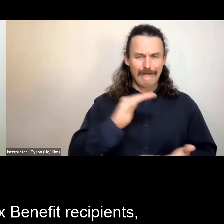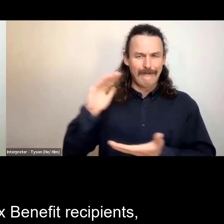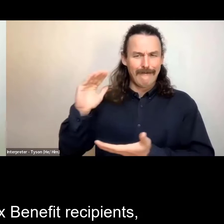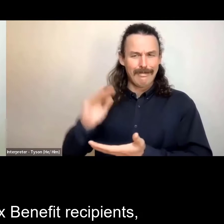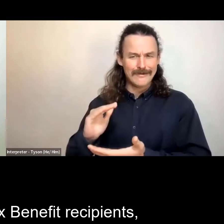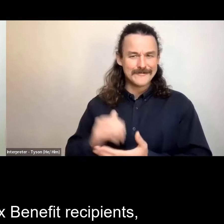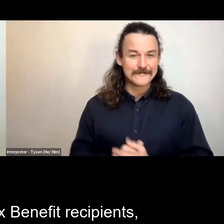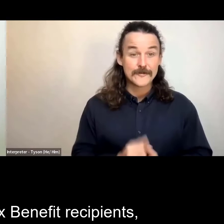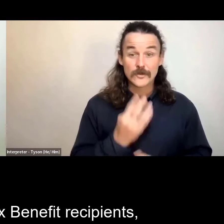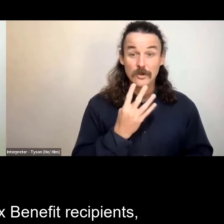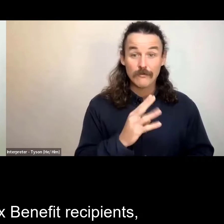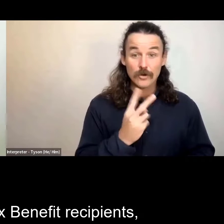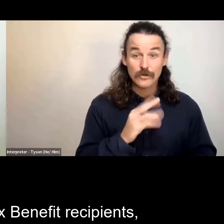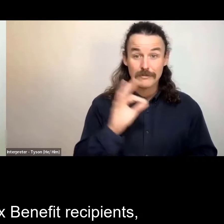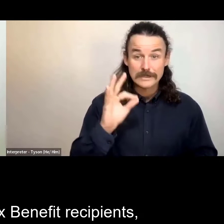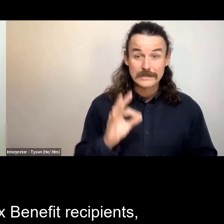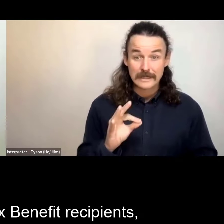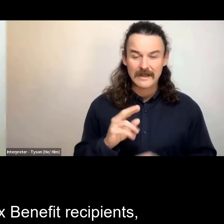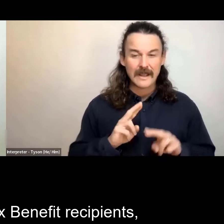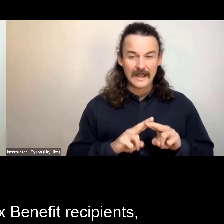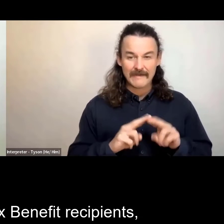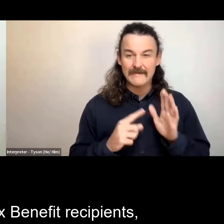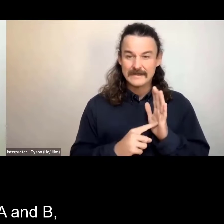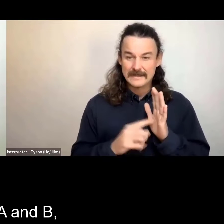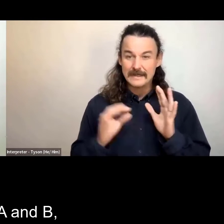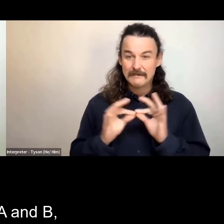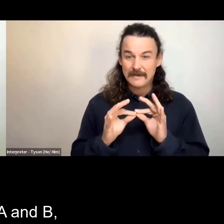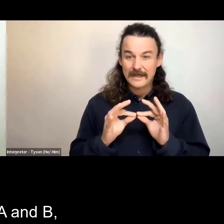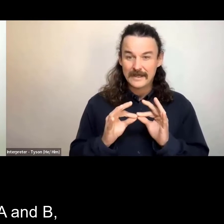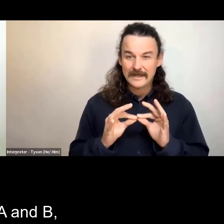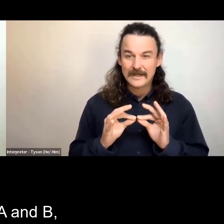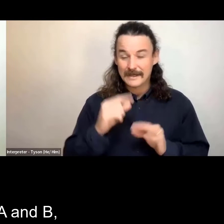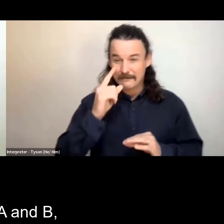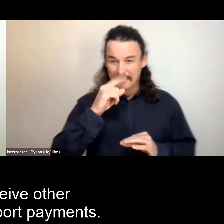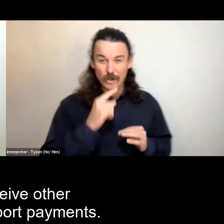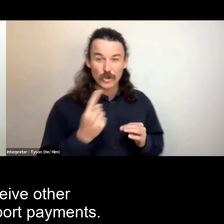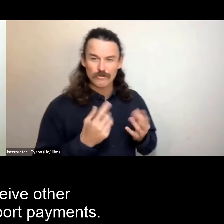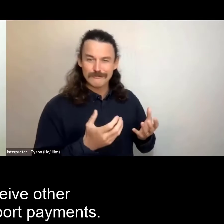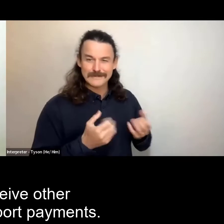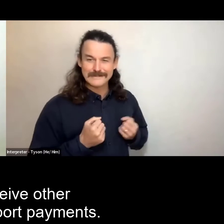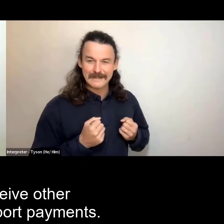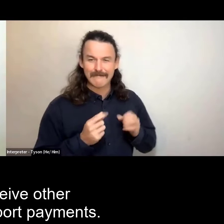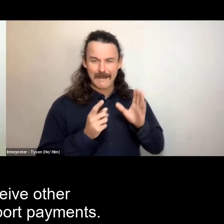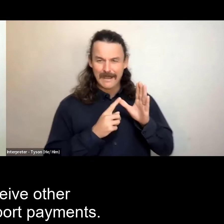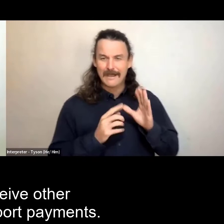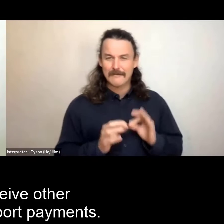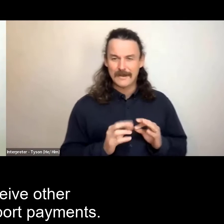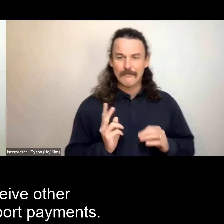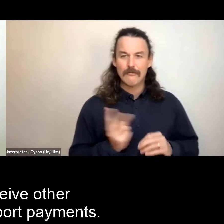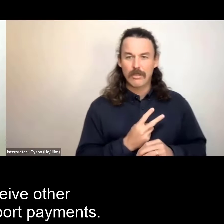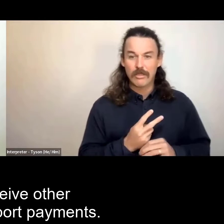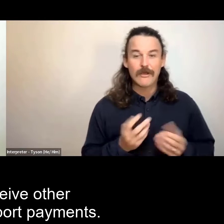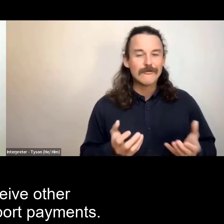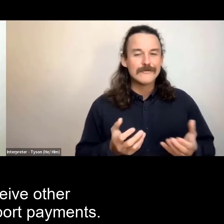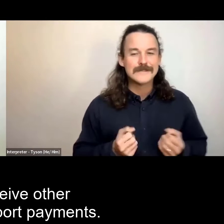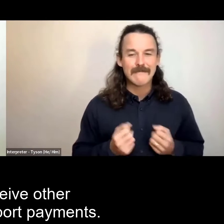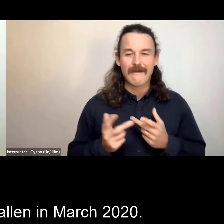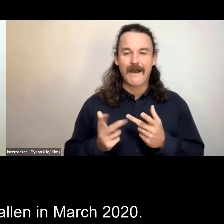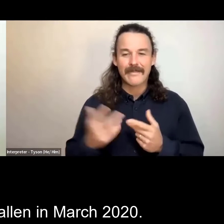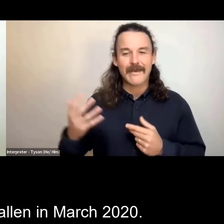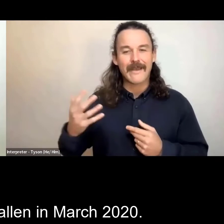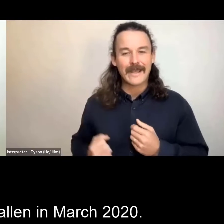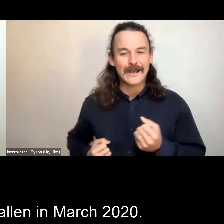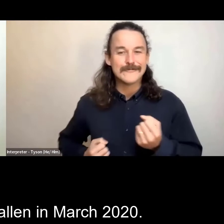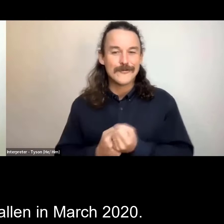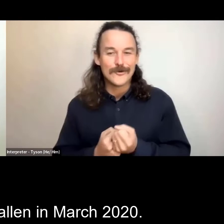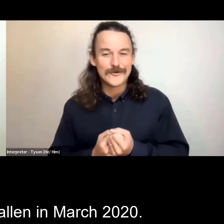42% of family tax benefit recipients, that's A and B, also receive other income support payments. But